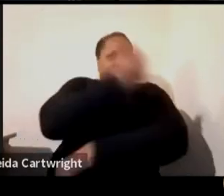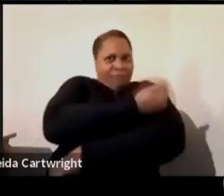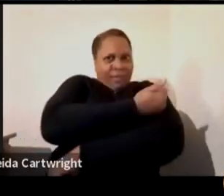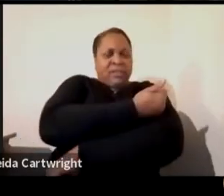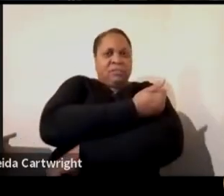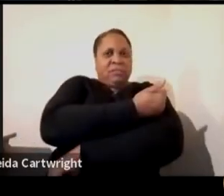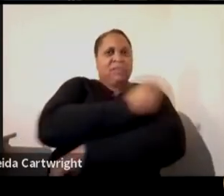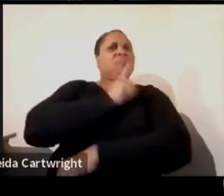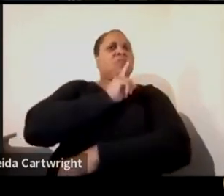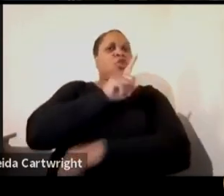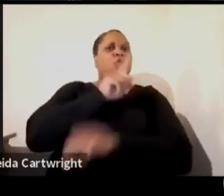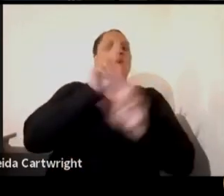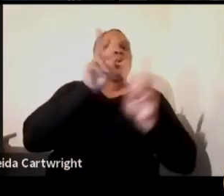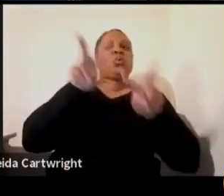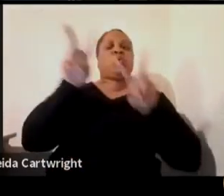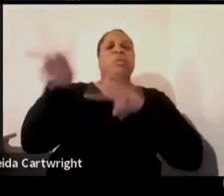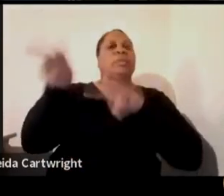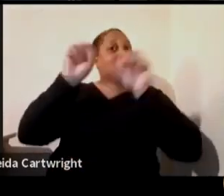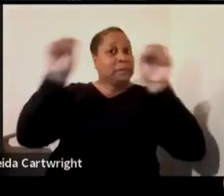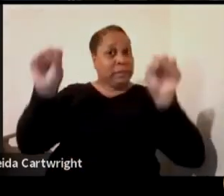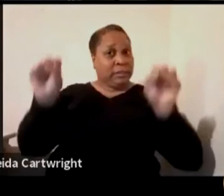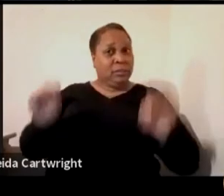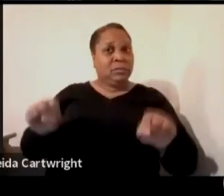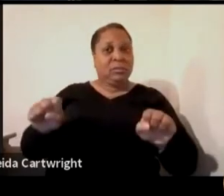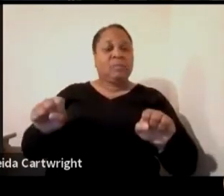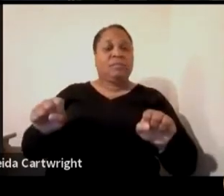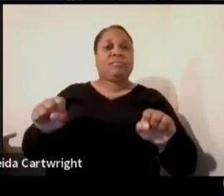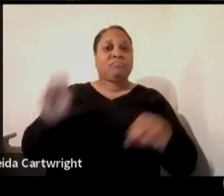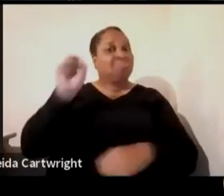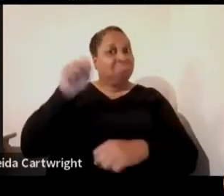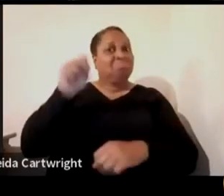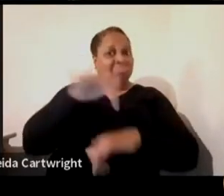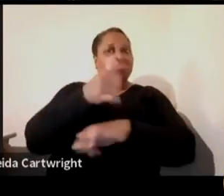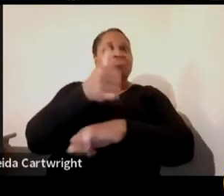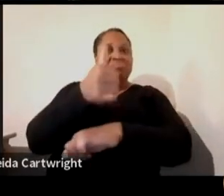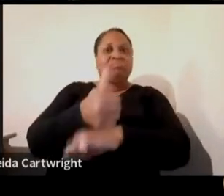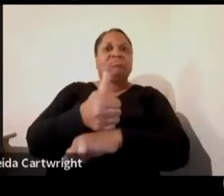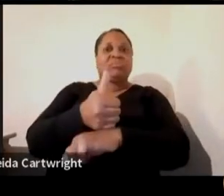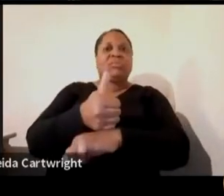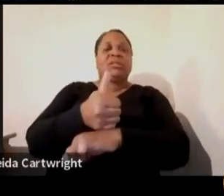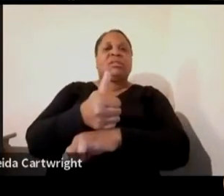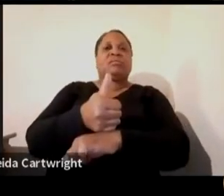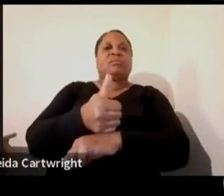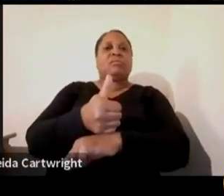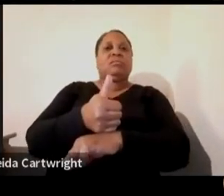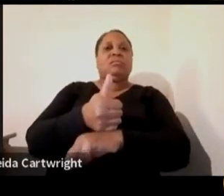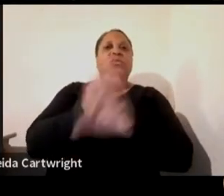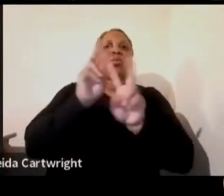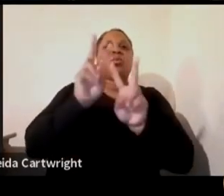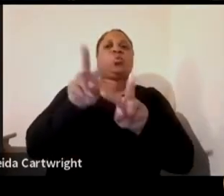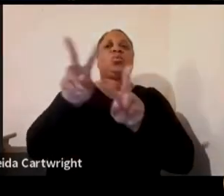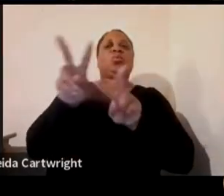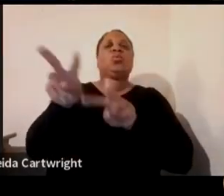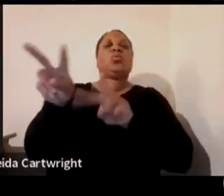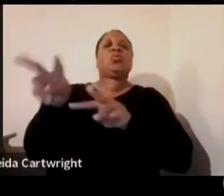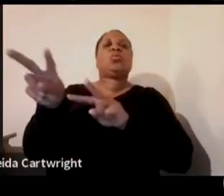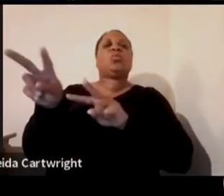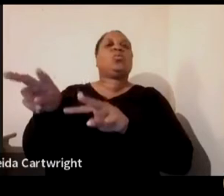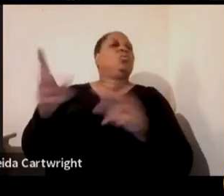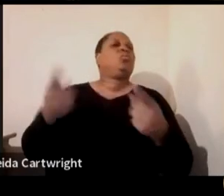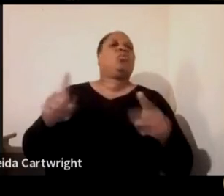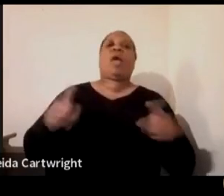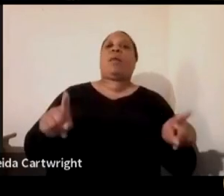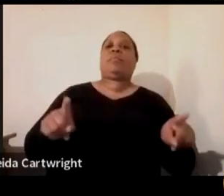a monitoring system, that we have a monitoring system in place to keep an eye on any side effects that go on with